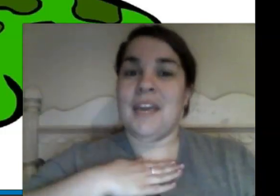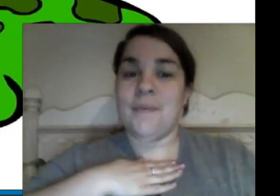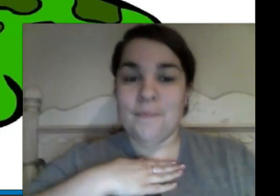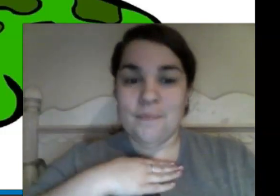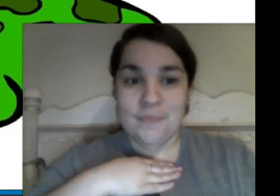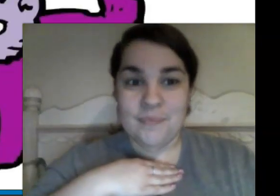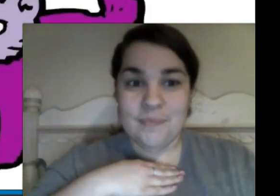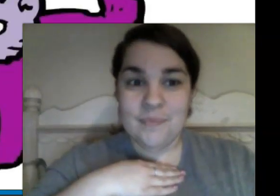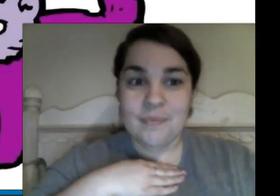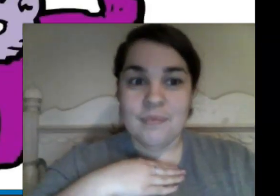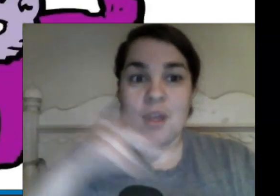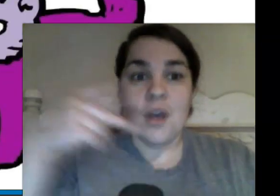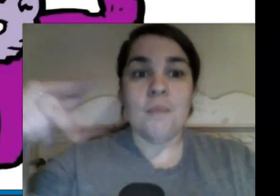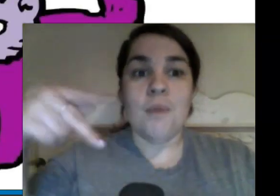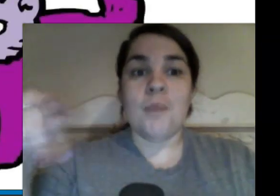at me.